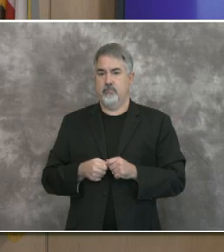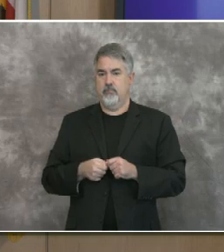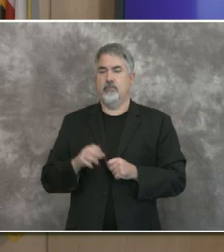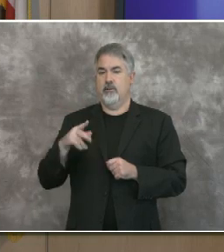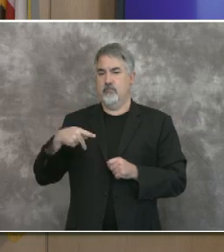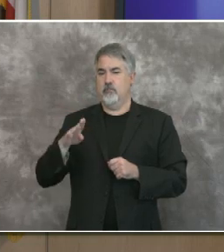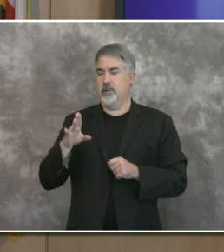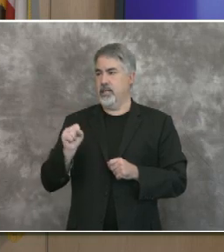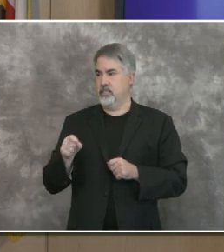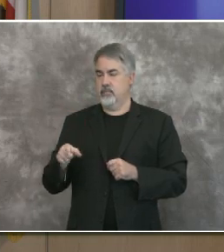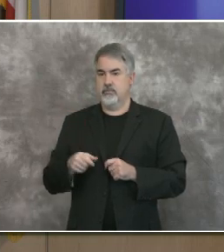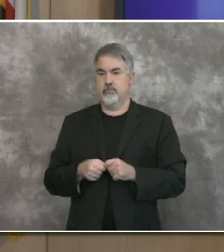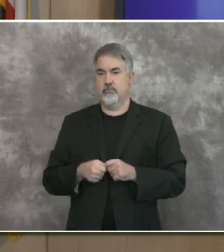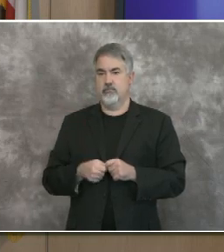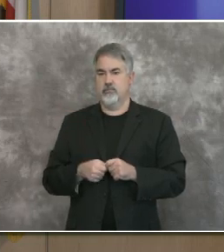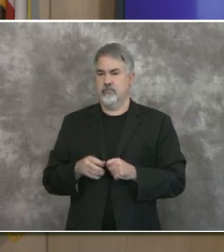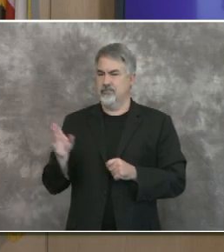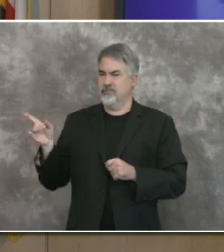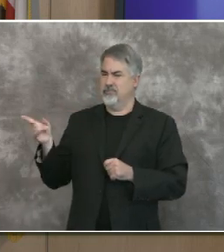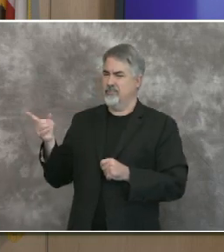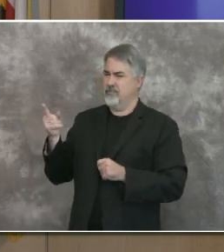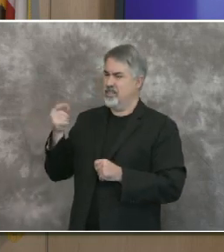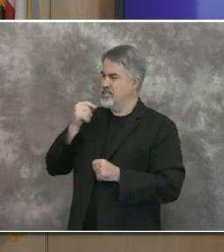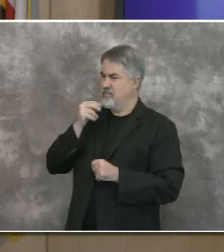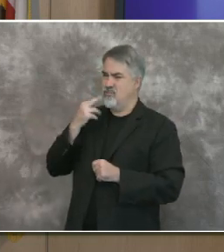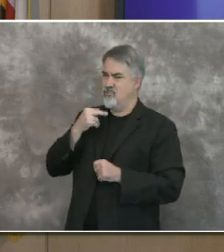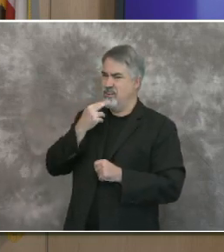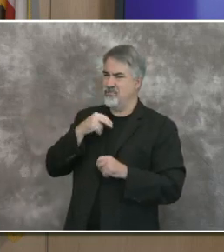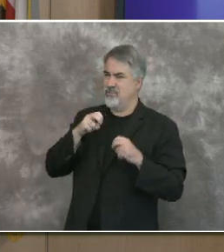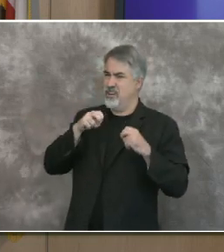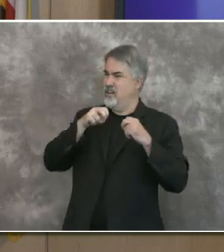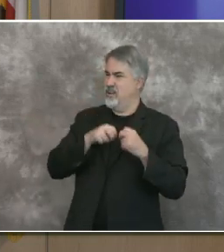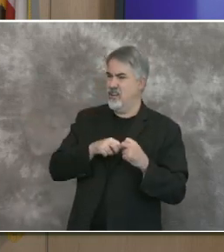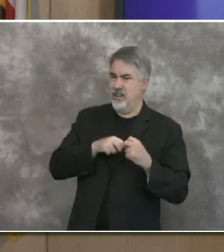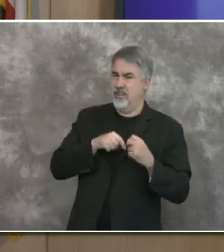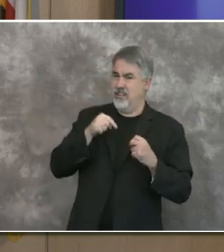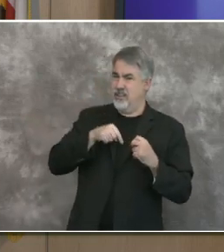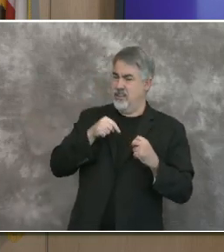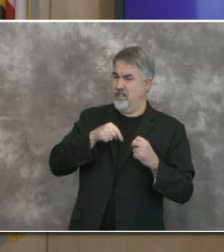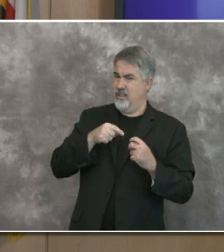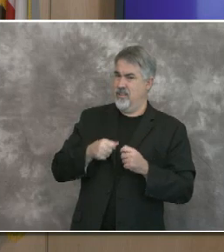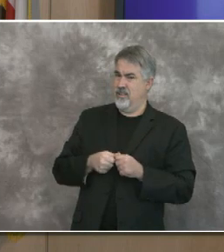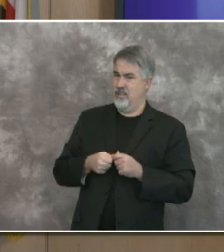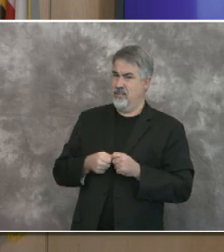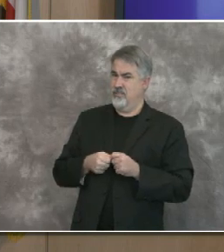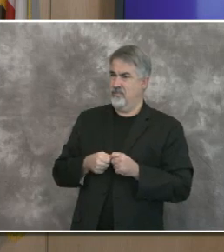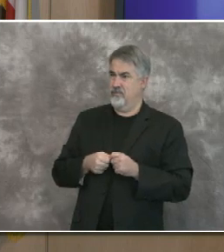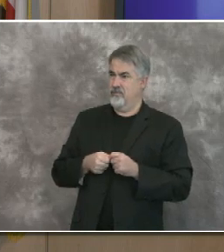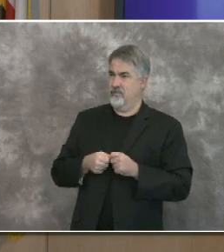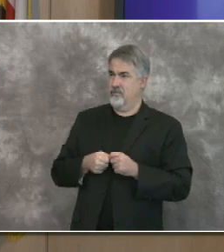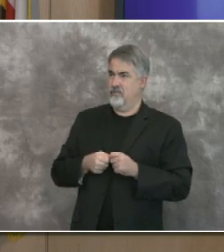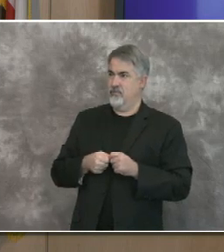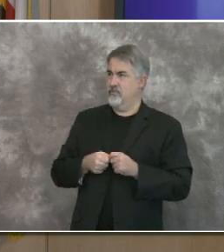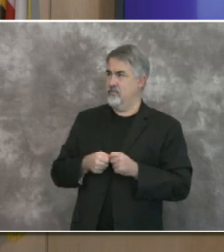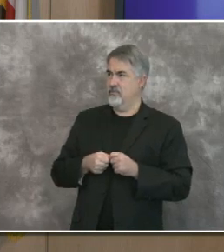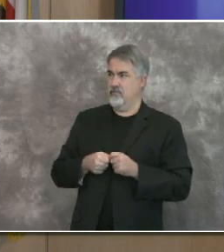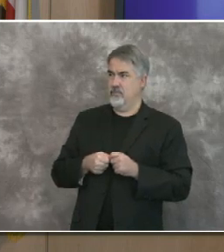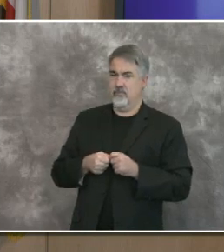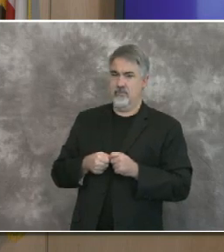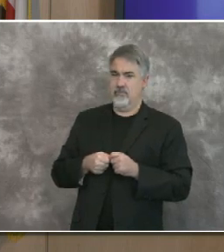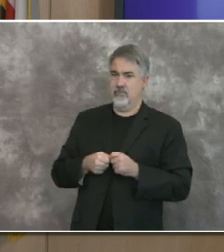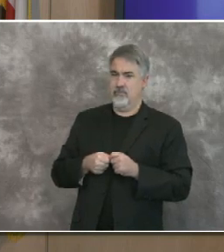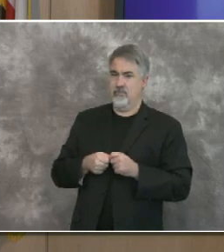Hi, in terms of restaurant dining, I know that obviously the guidance from the governor today came down, but you guys said no date yet from the state. In your